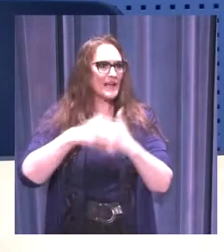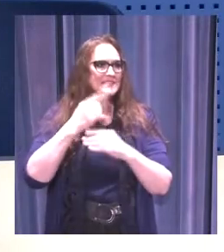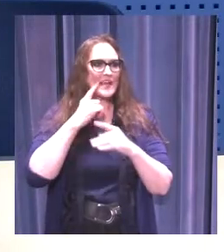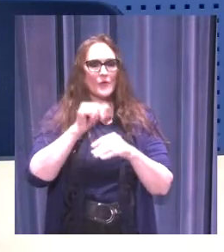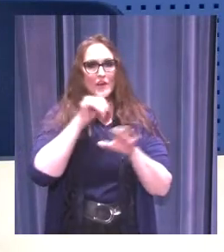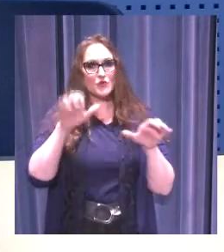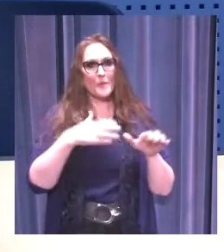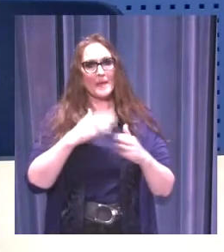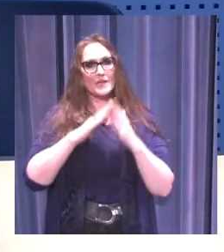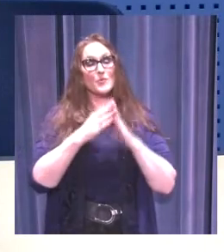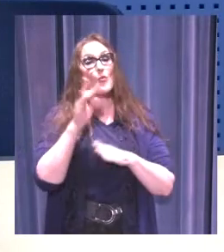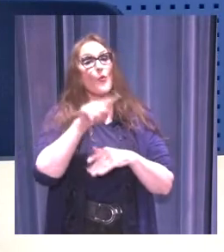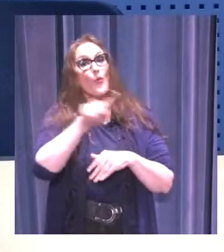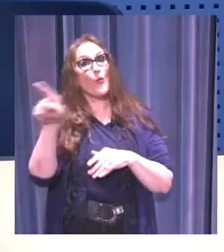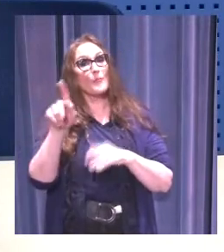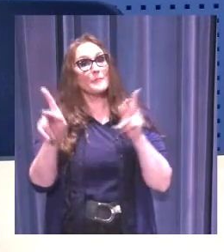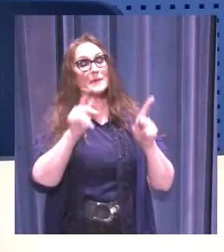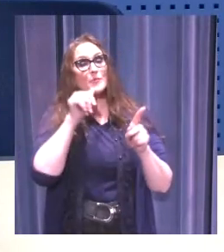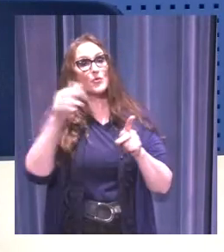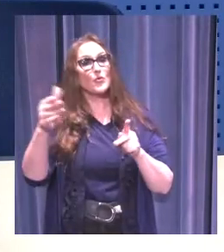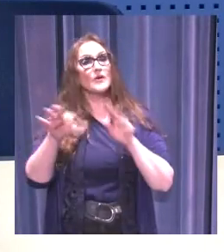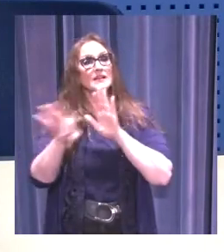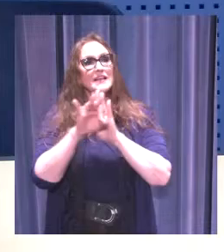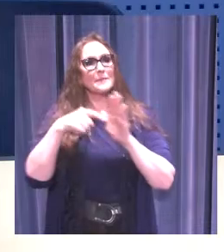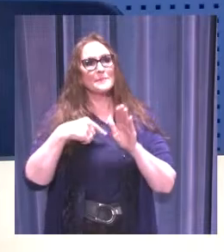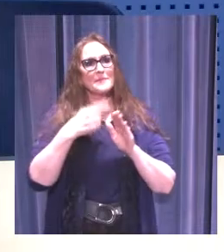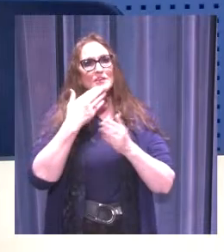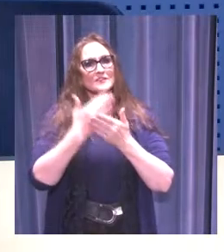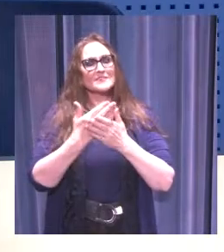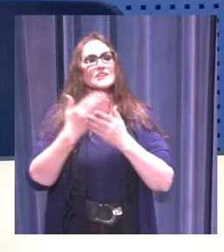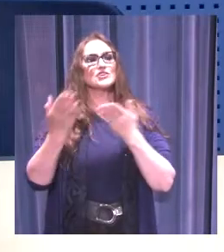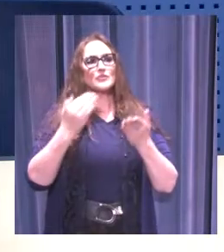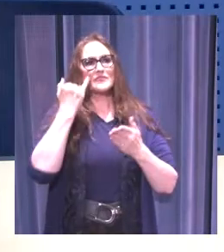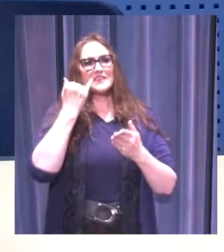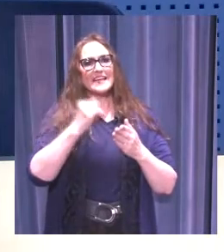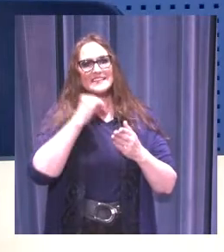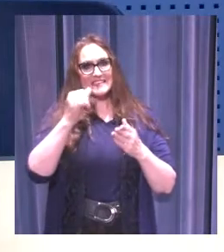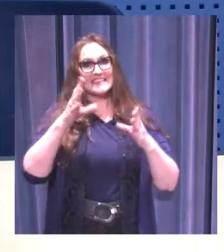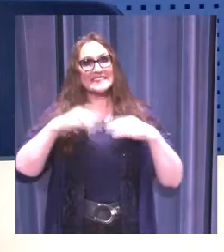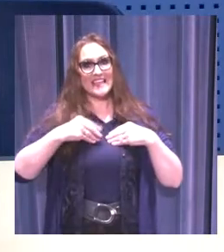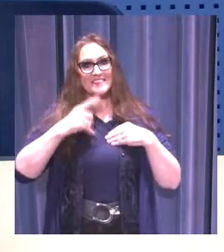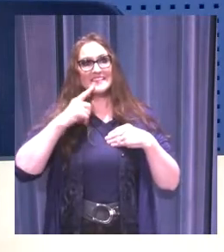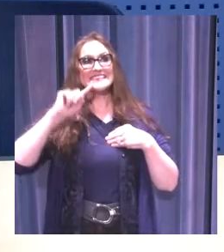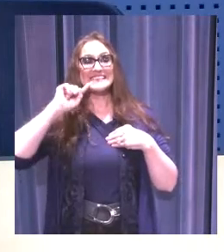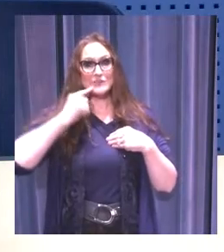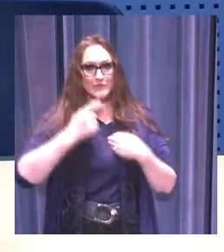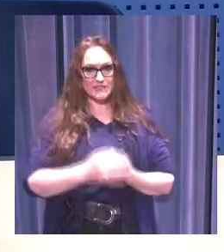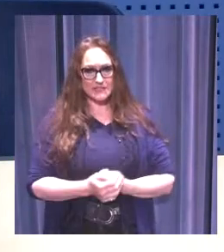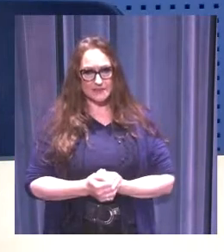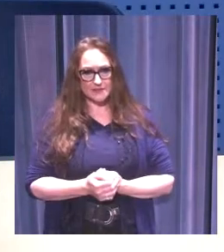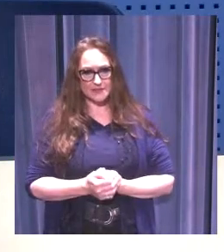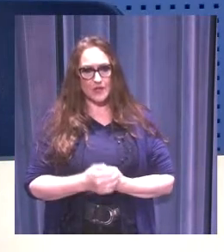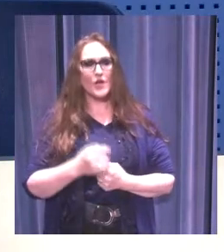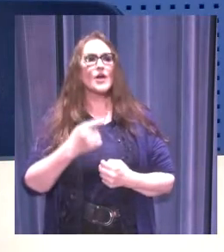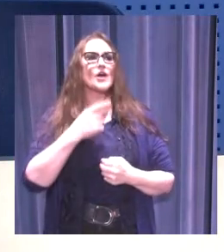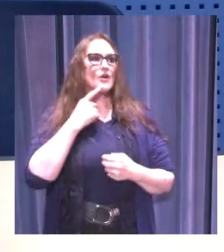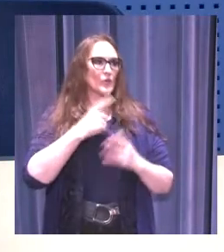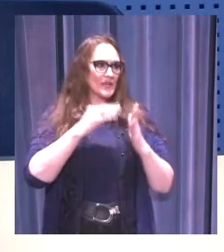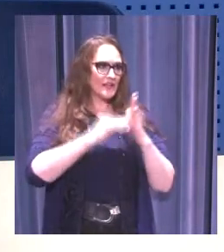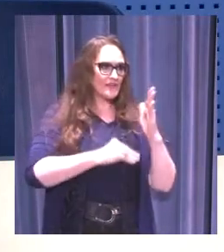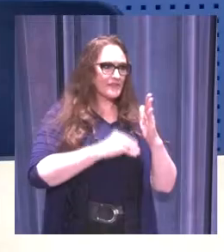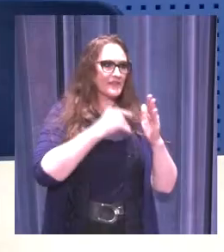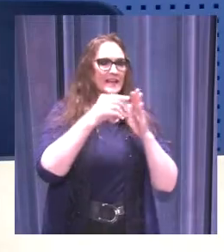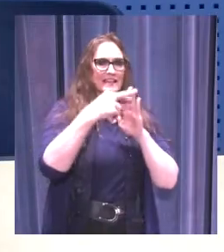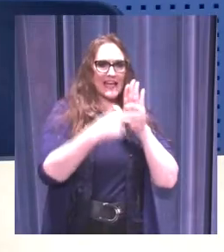community or those who elected me due service if I did not take this process seriously. We followed guidelines, we